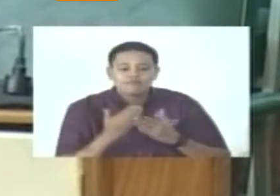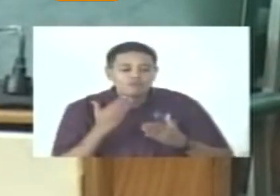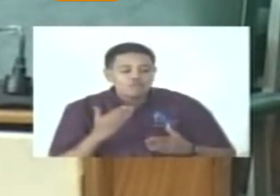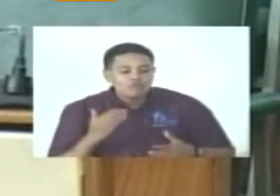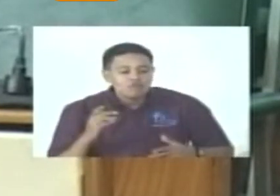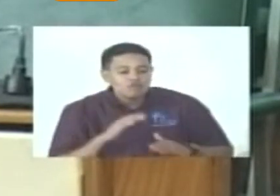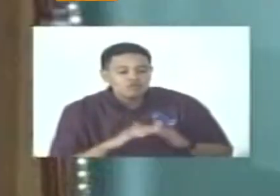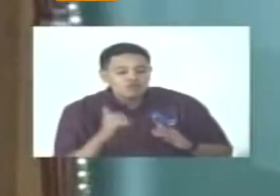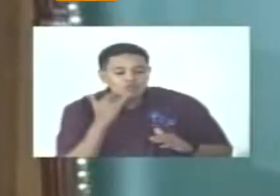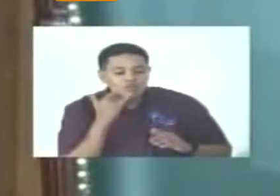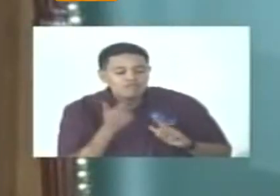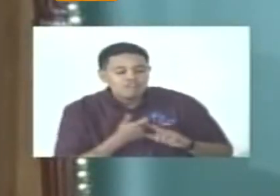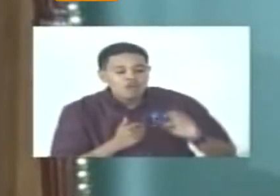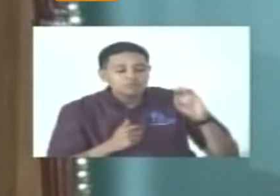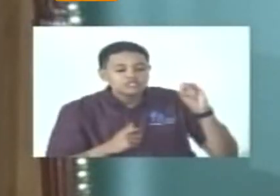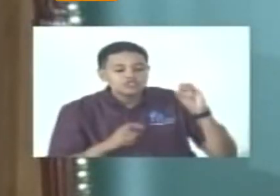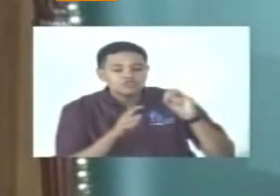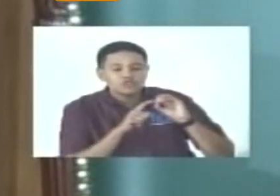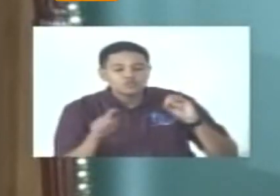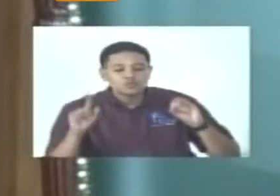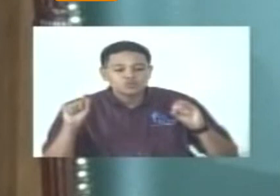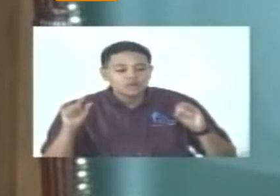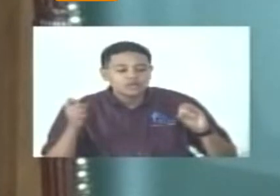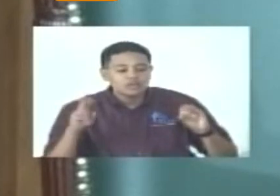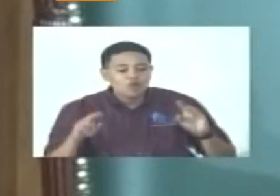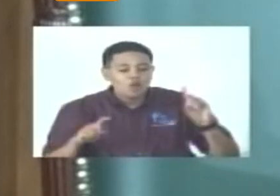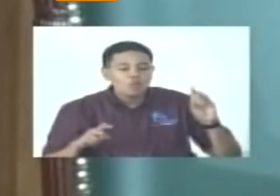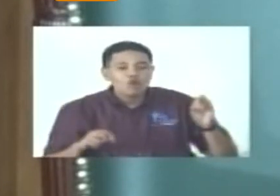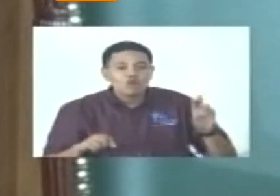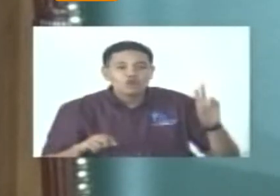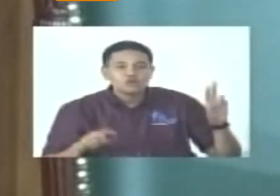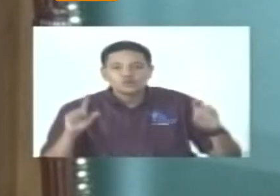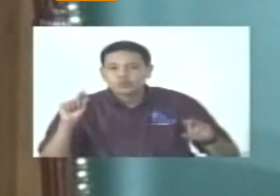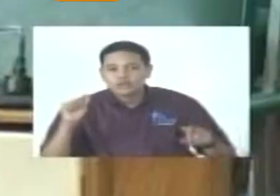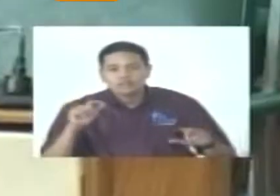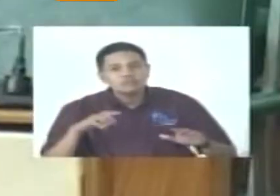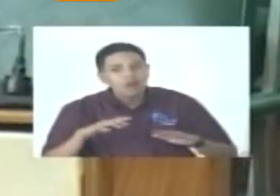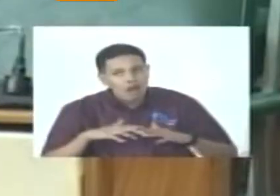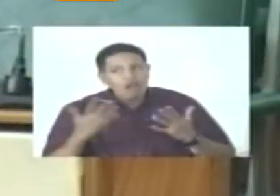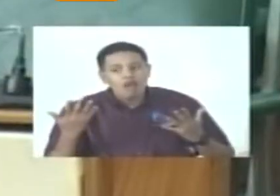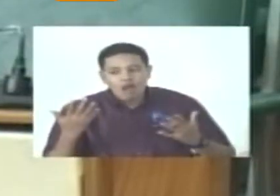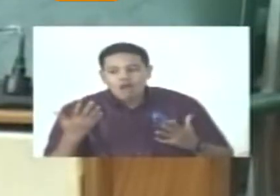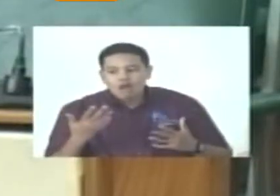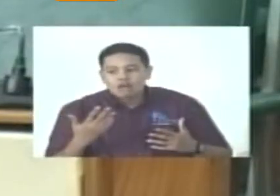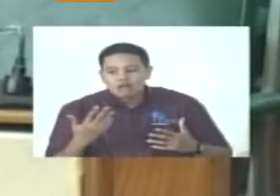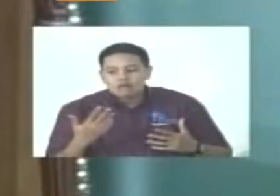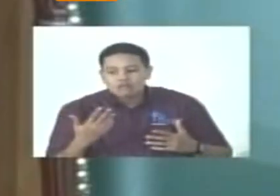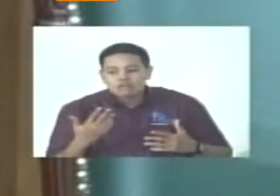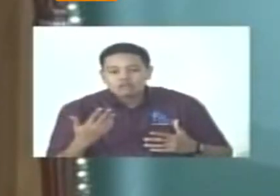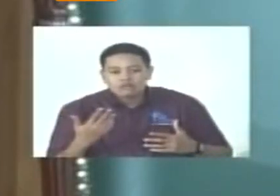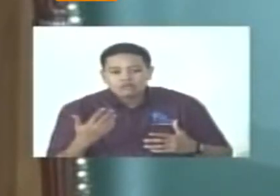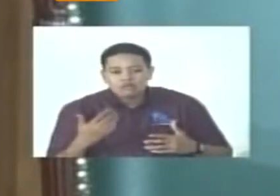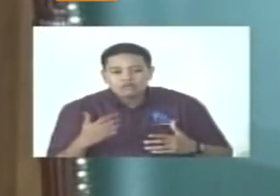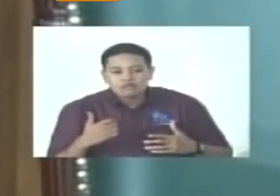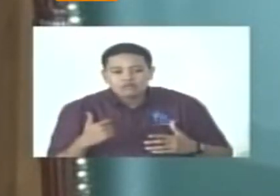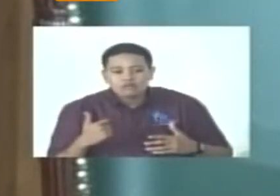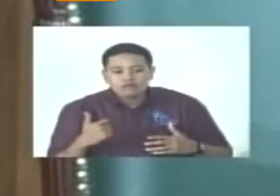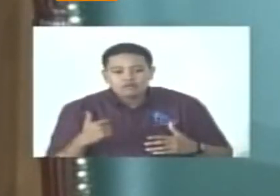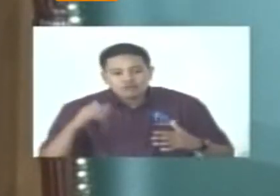because you're coming from none to 20, or one or two to 20. It's not an insignificant. No, it's certainly nothing to scoff at. What's